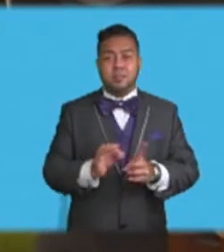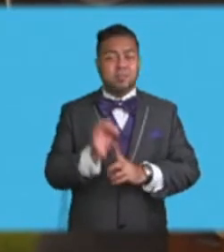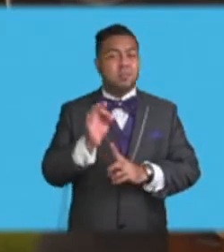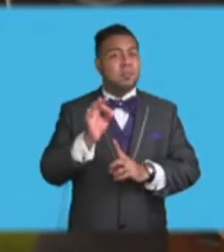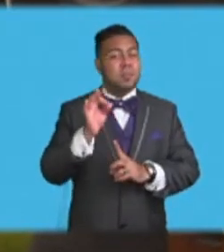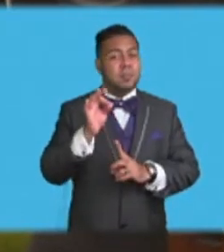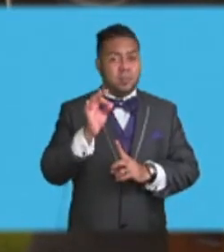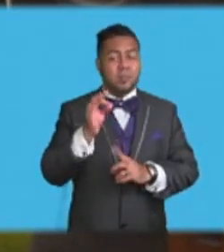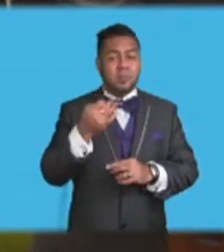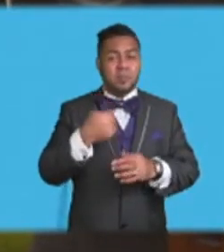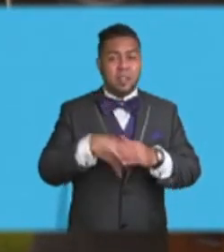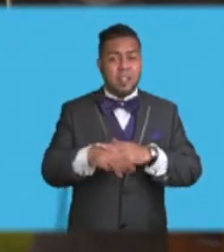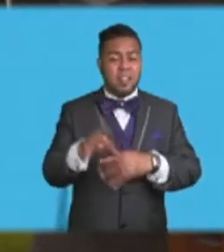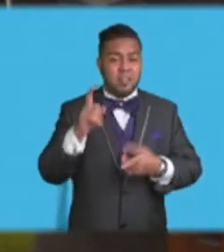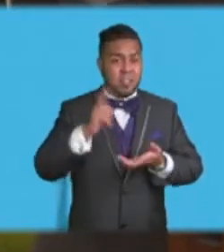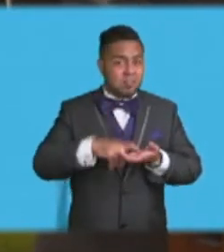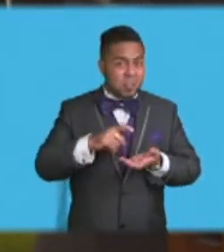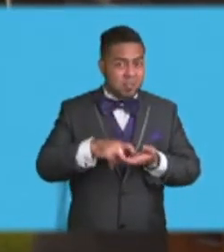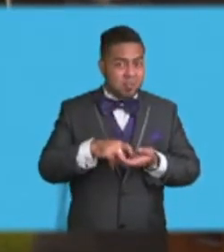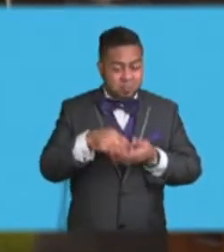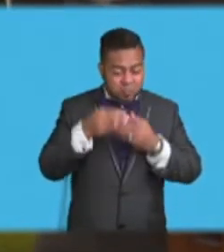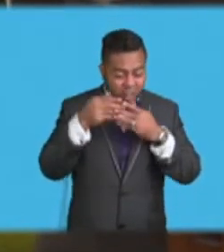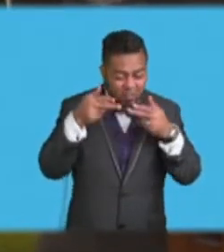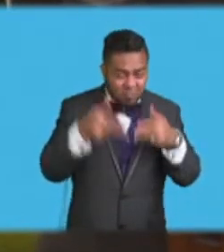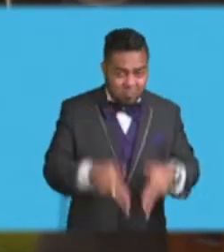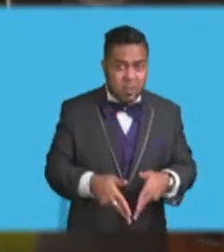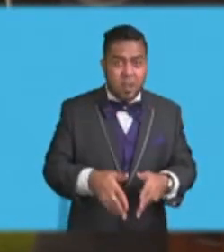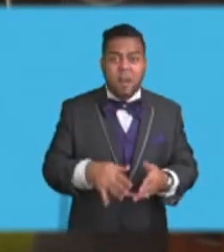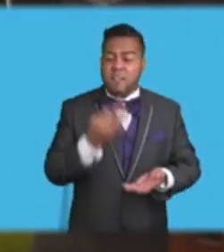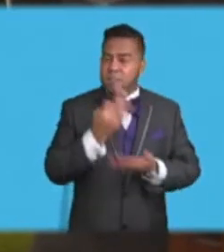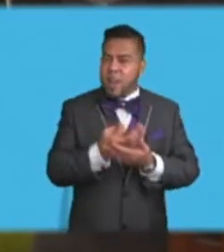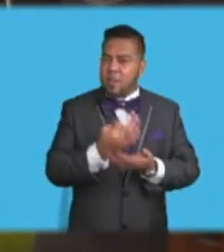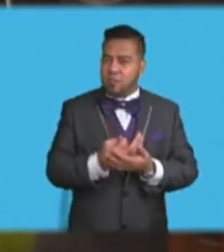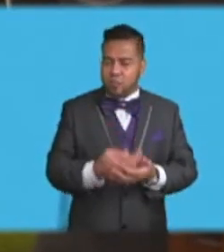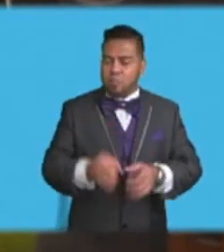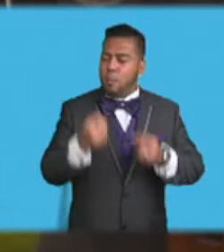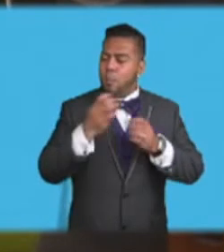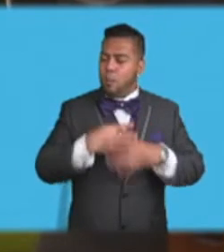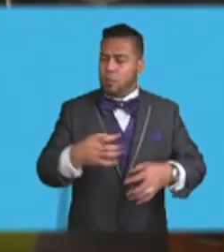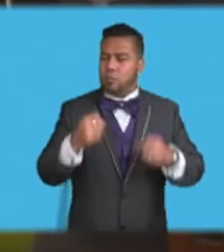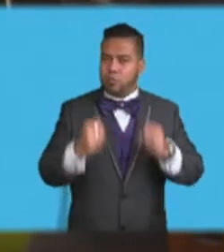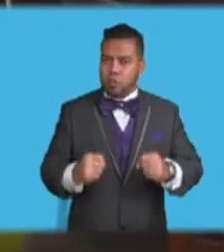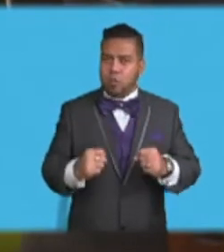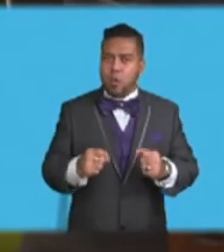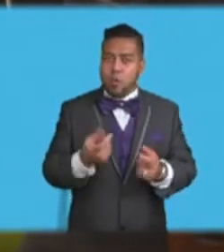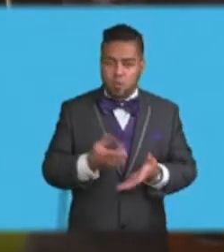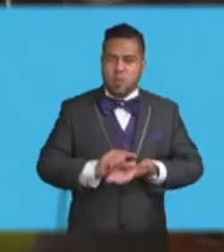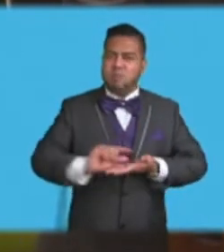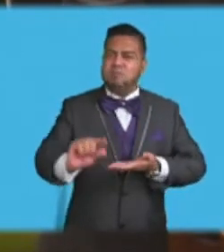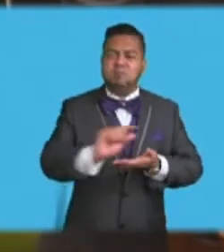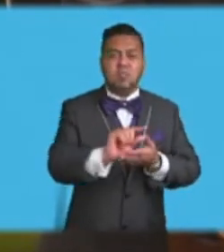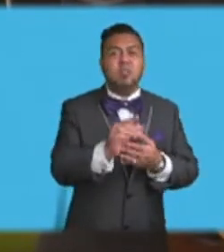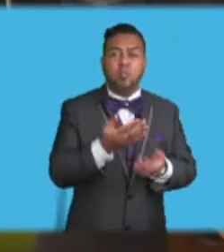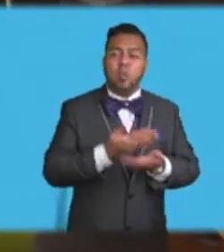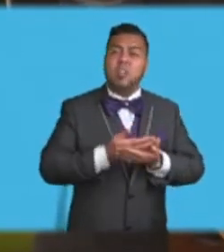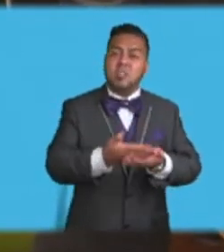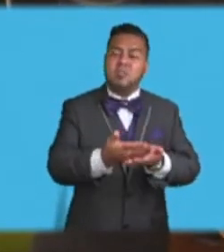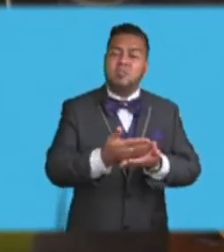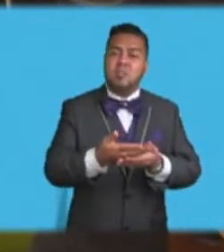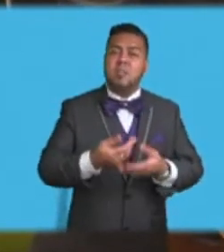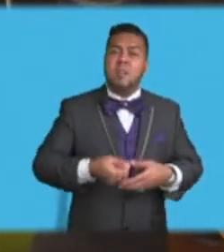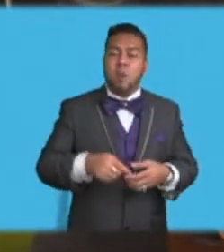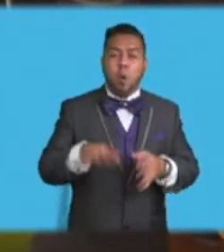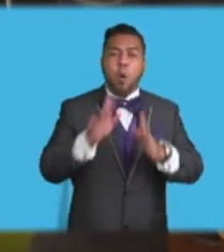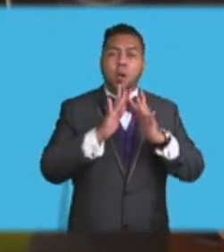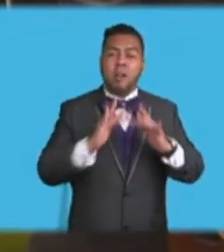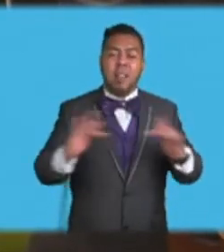seen an increase in the depth and sophistication of our financial system. This includes offering of digital financial services and